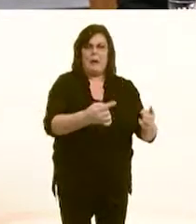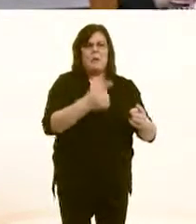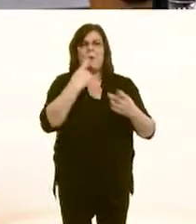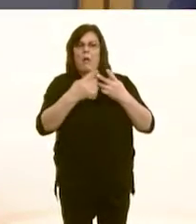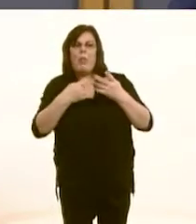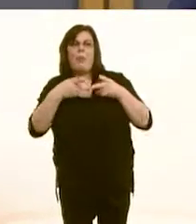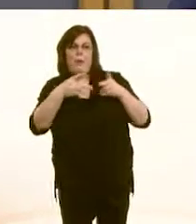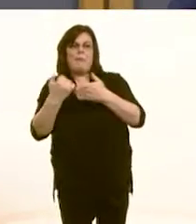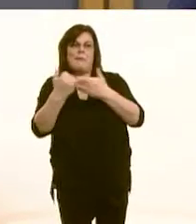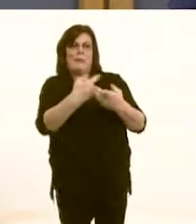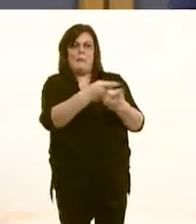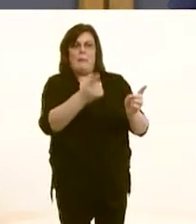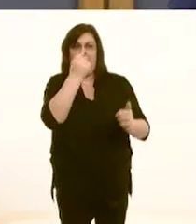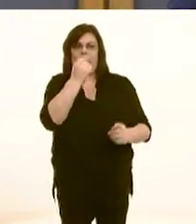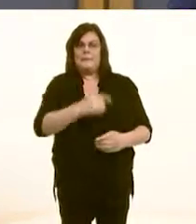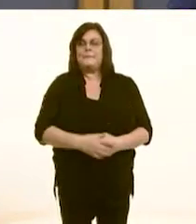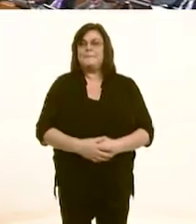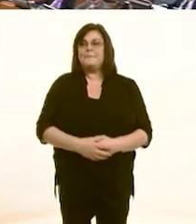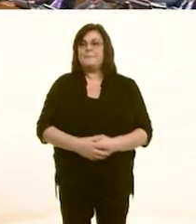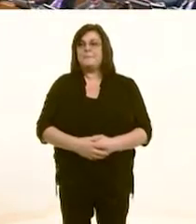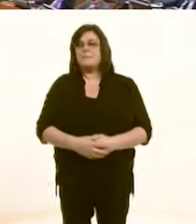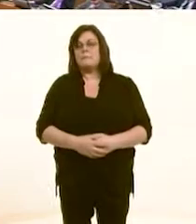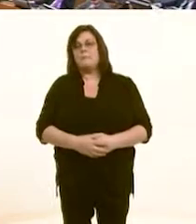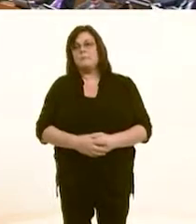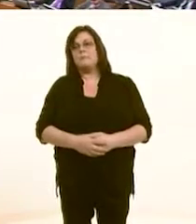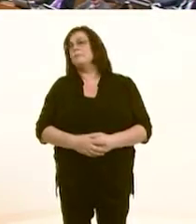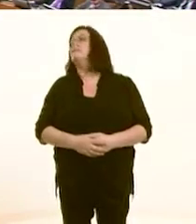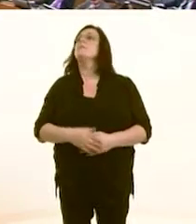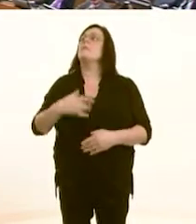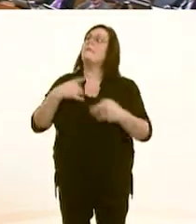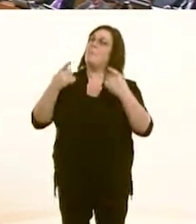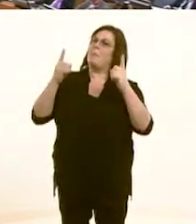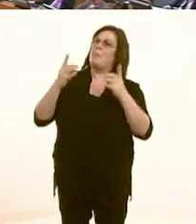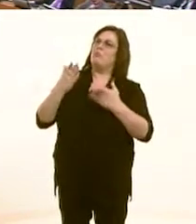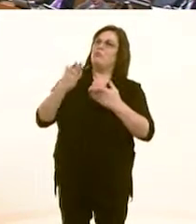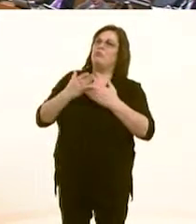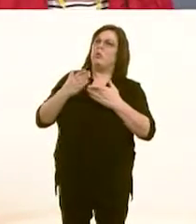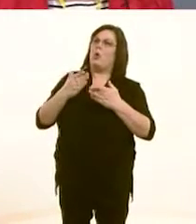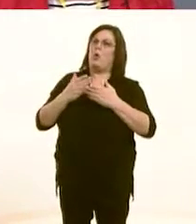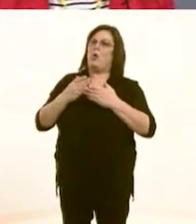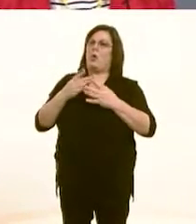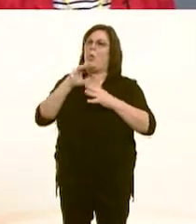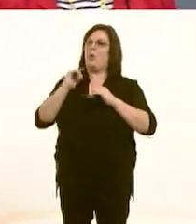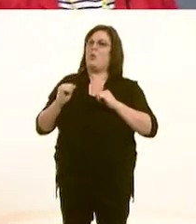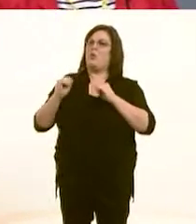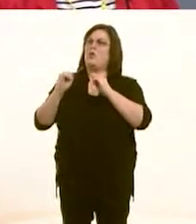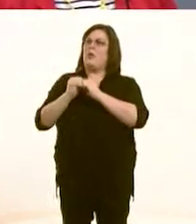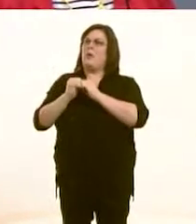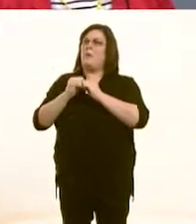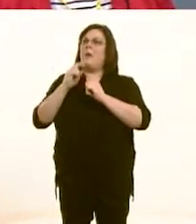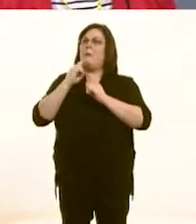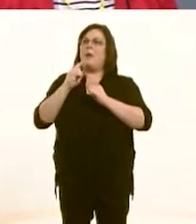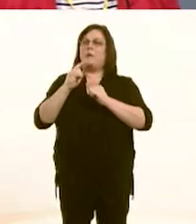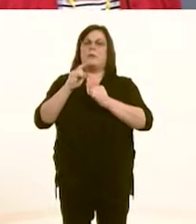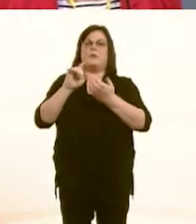William Graham. Thank you, Presiding Officer. First Minister, I'm sure, like me, you'll welcome the advances made with the Super Connected Cities Scheme in both